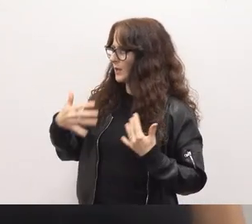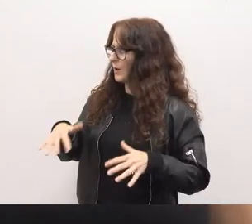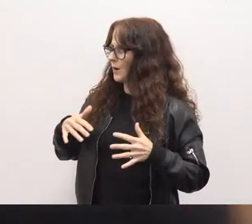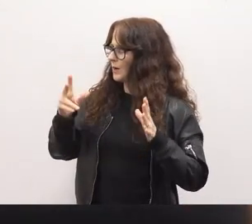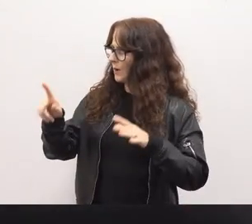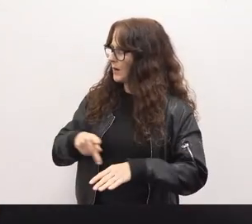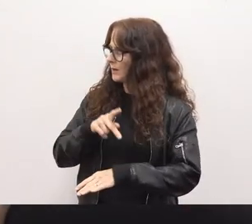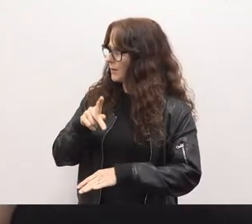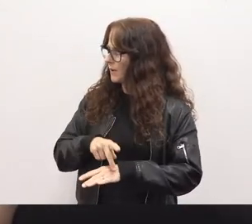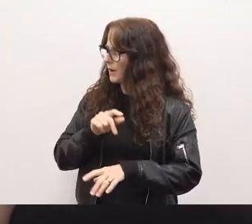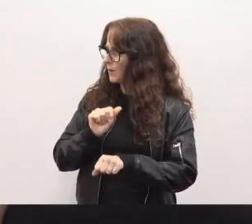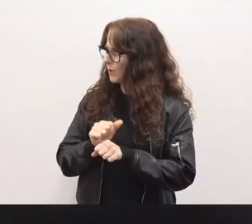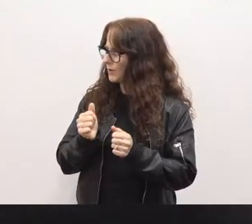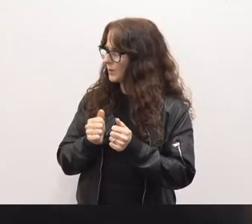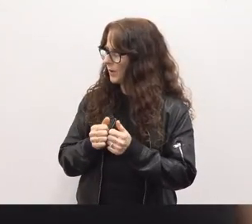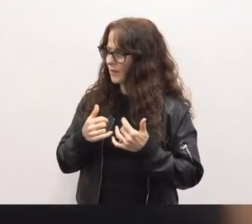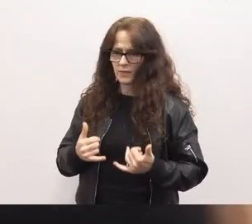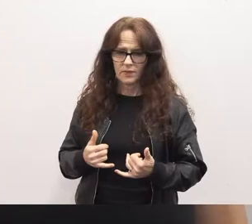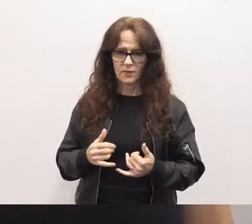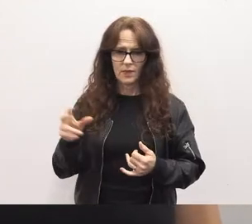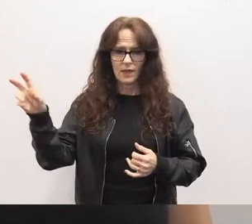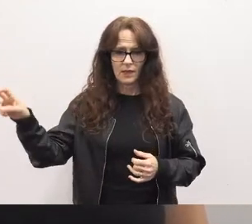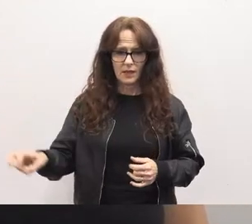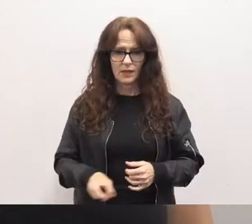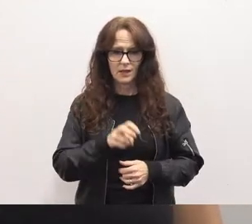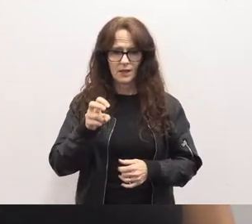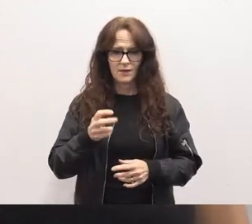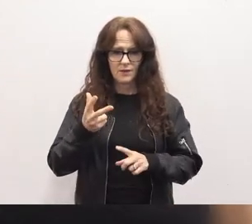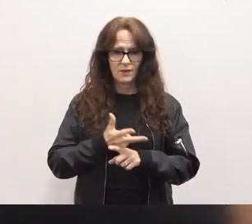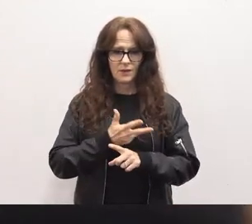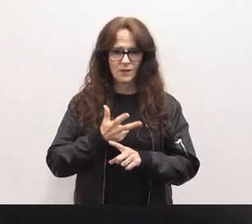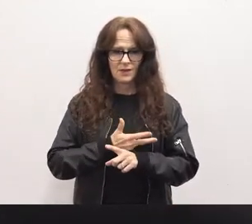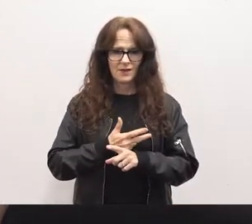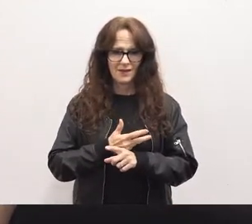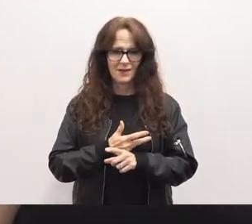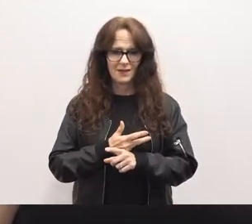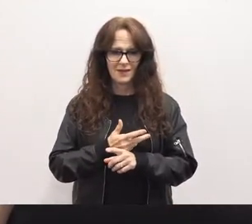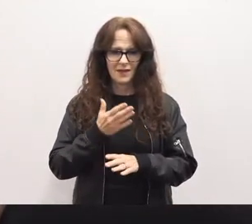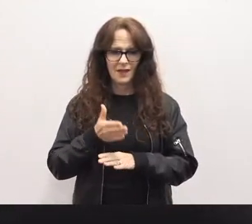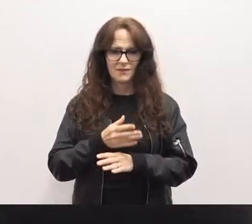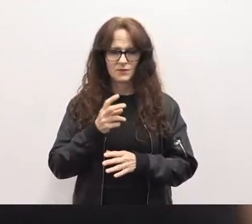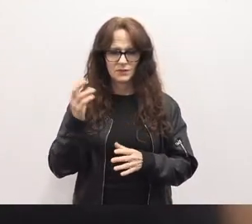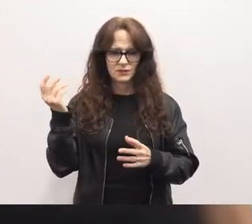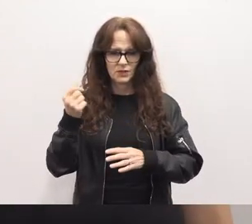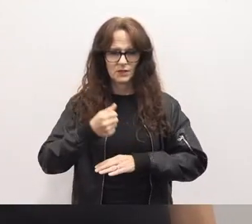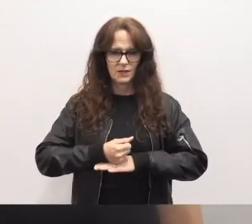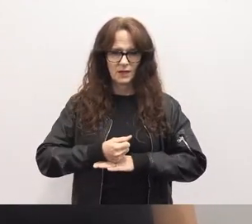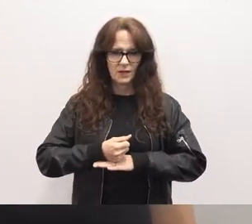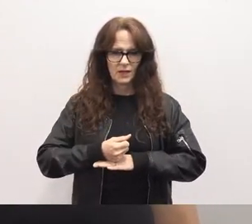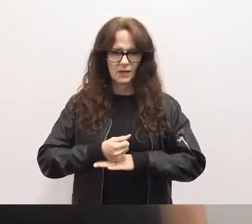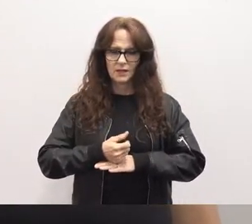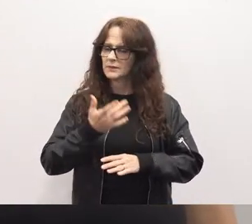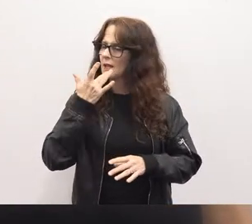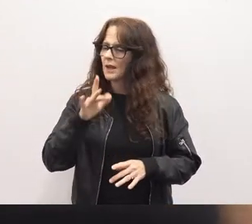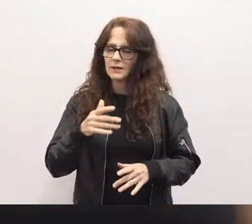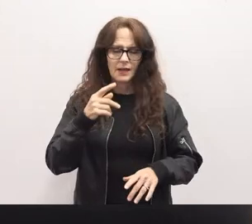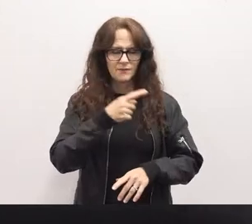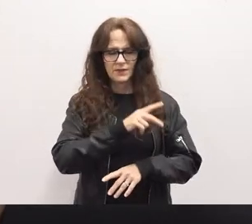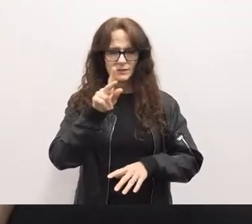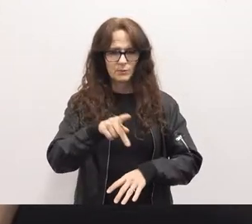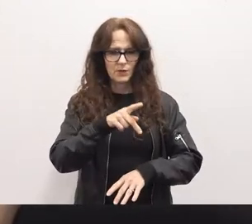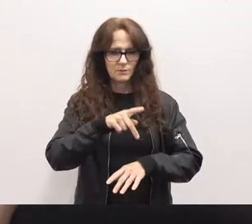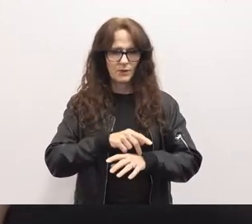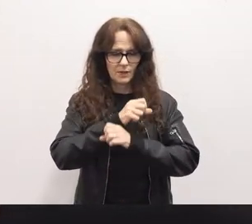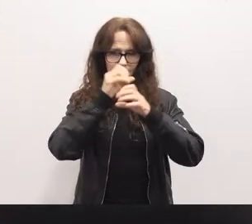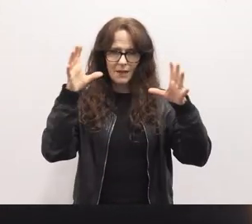principal that I'm working with. And by the way, I transferred her after 3 months and then we went to shut down. This child is extremely lucky to have this principal. Just